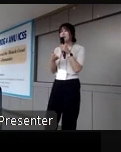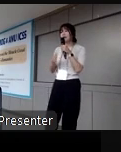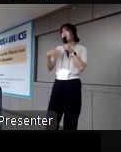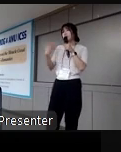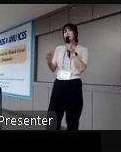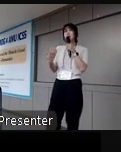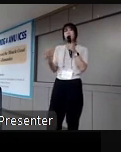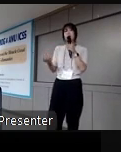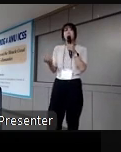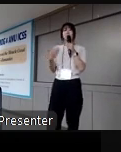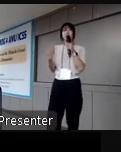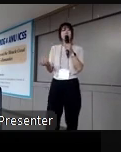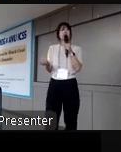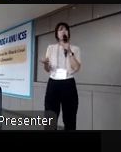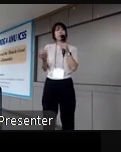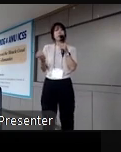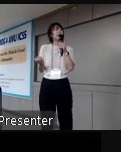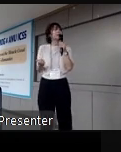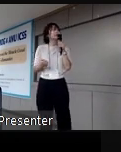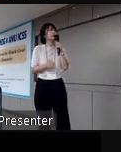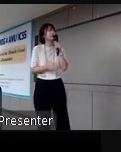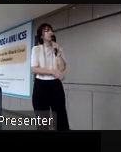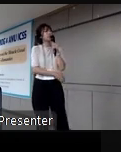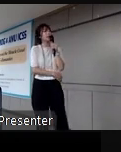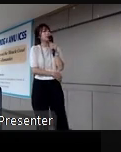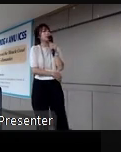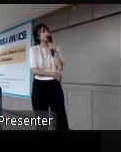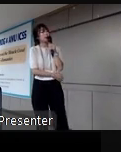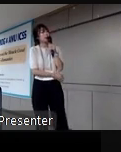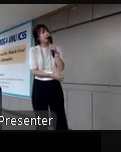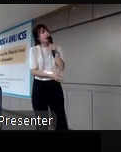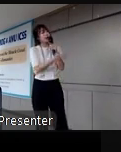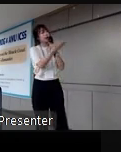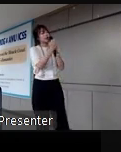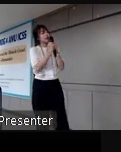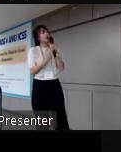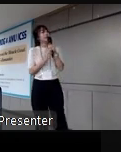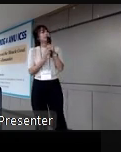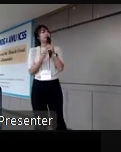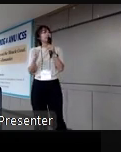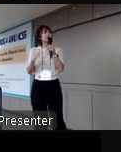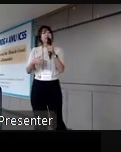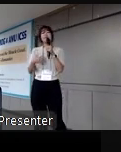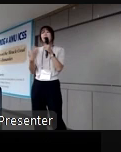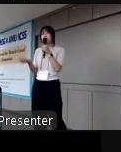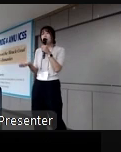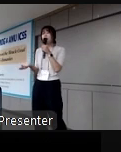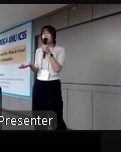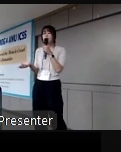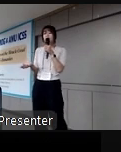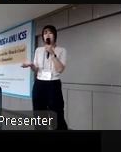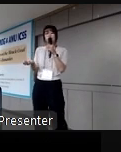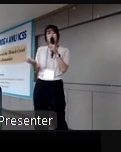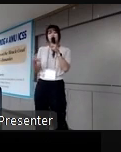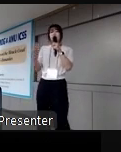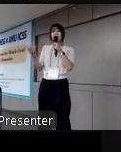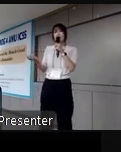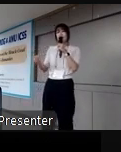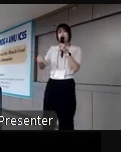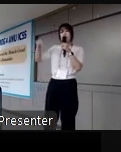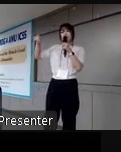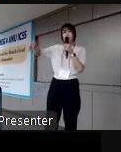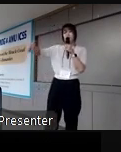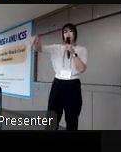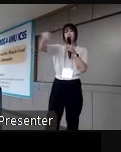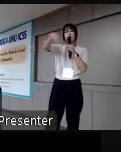something. This seems to be something we could do quite naturally in spoken languages, and the similarity is the use of abstract labels. So in sign